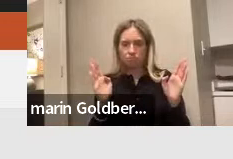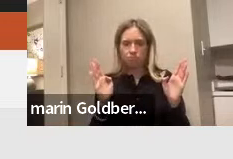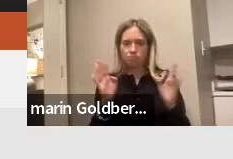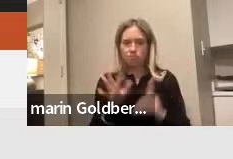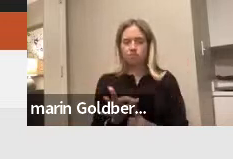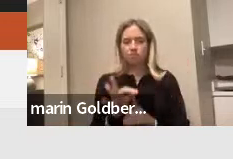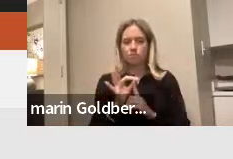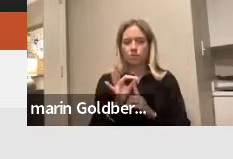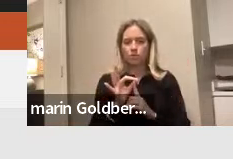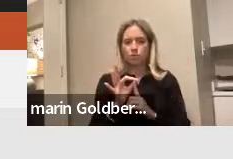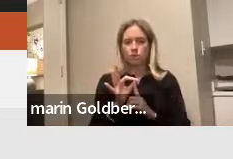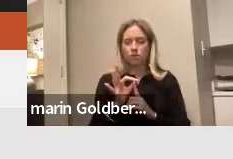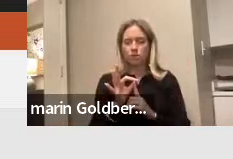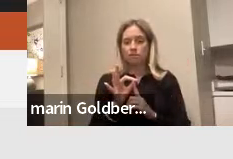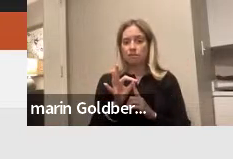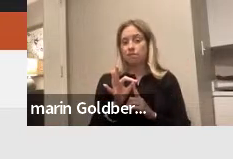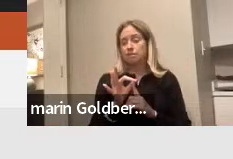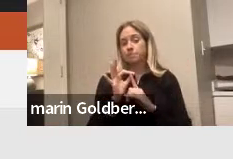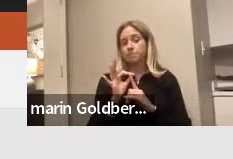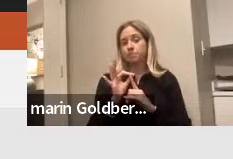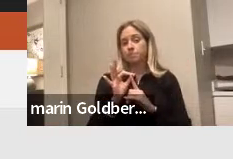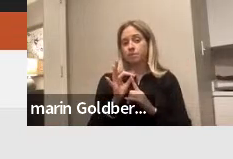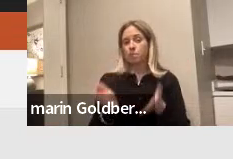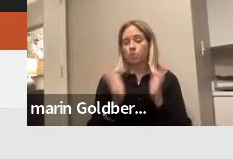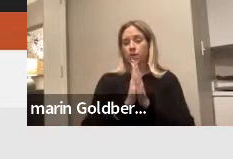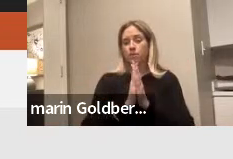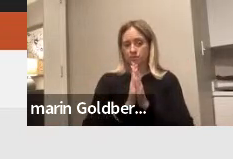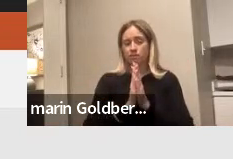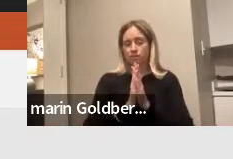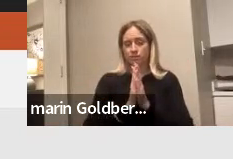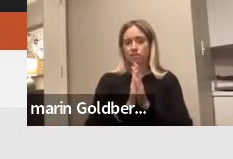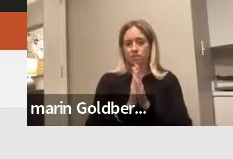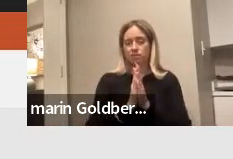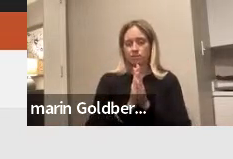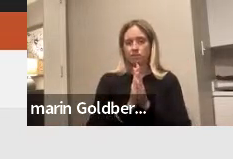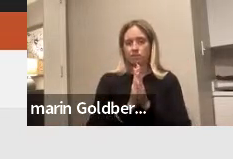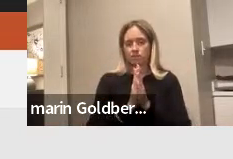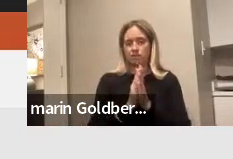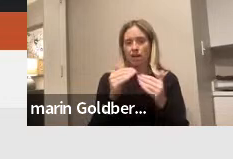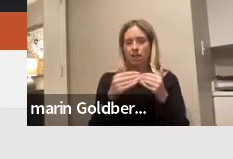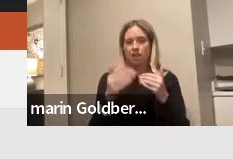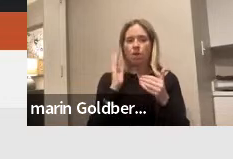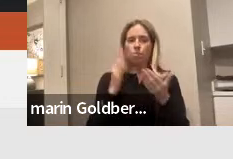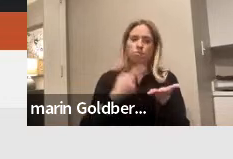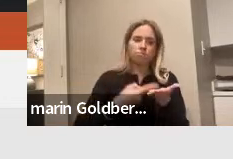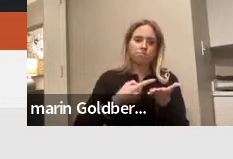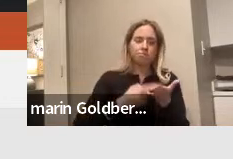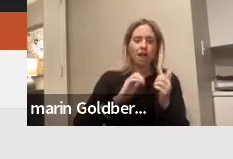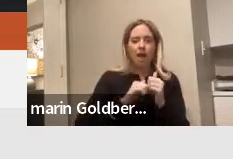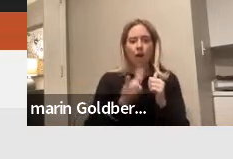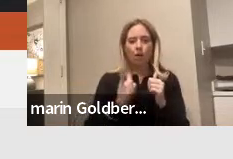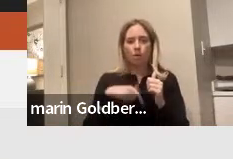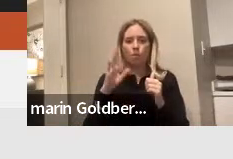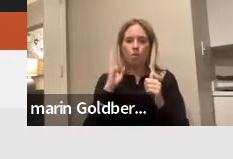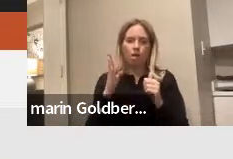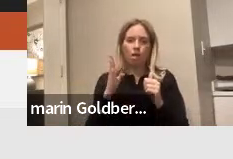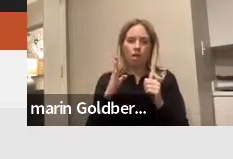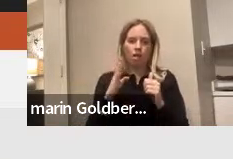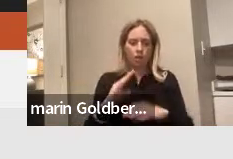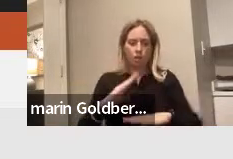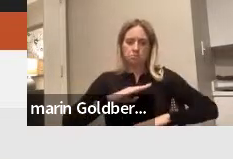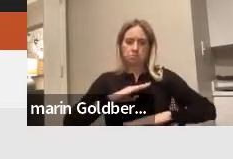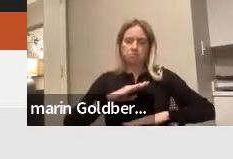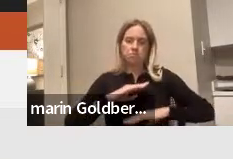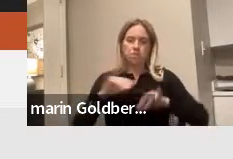special exception that's being requested. And then I will talk through how we meet the standard of review.